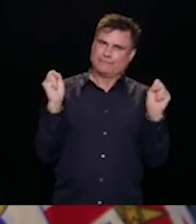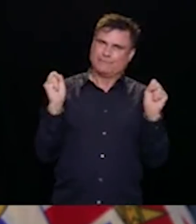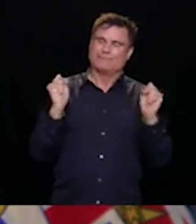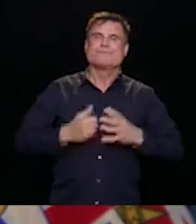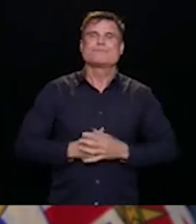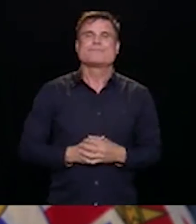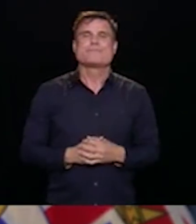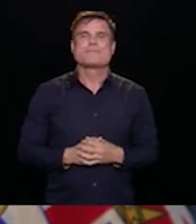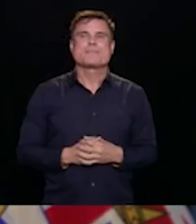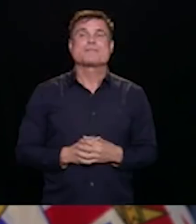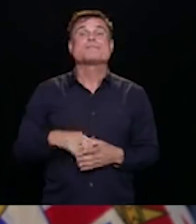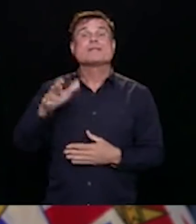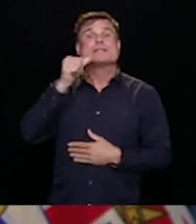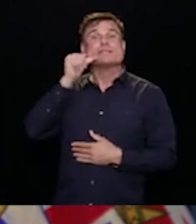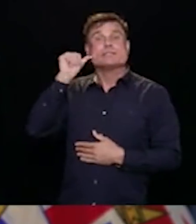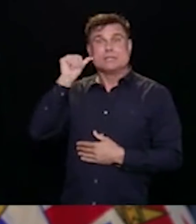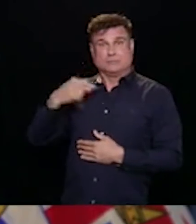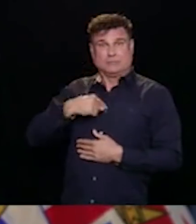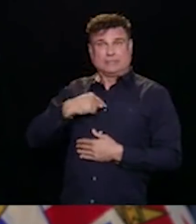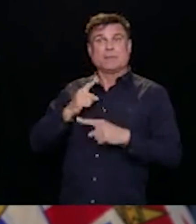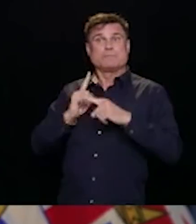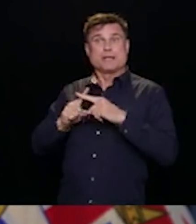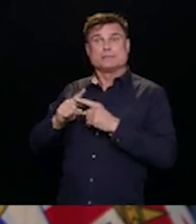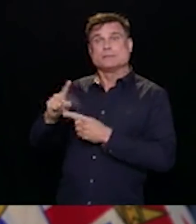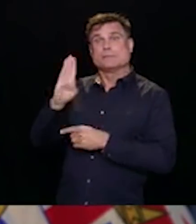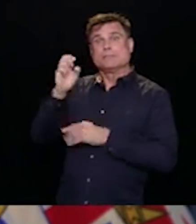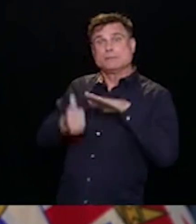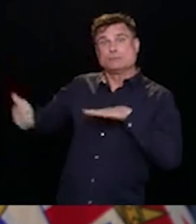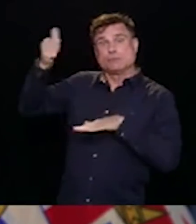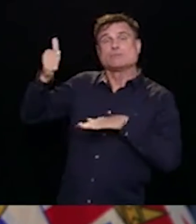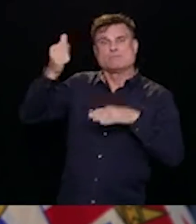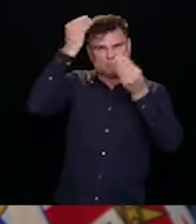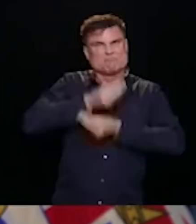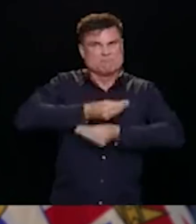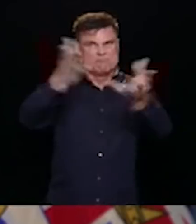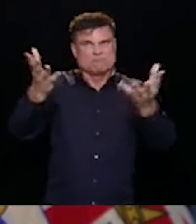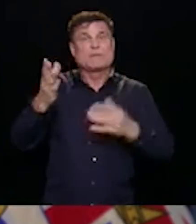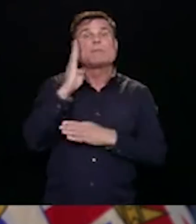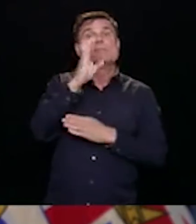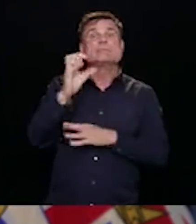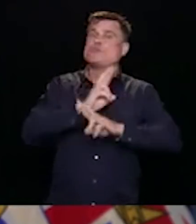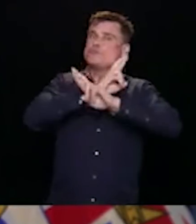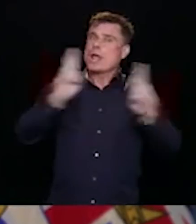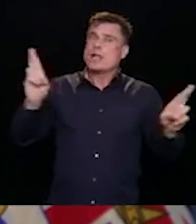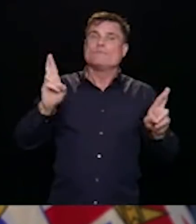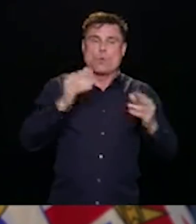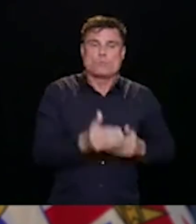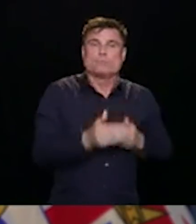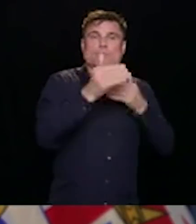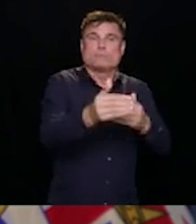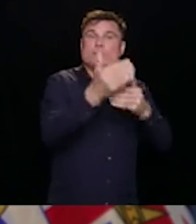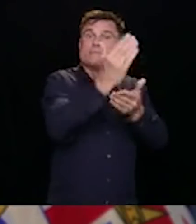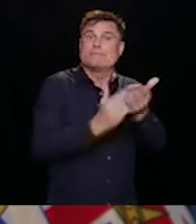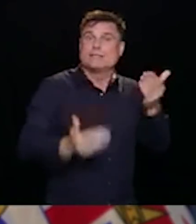Yesterday as well, the Premier and I announced that we are ready to get underway with our transition, or to increase our transition into